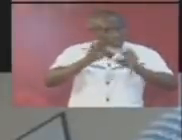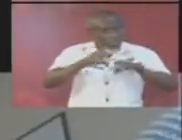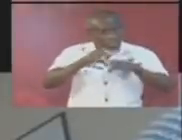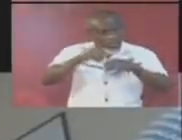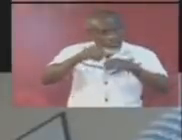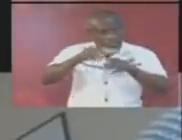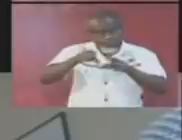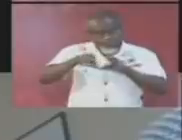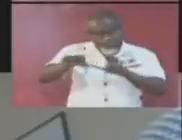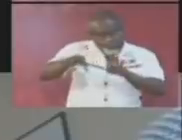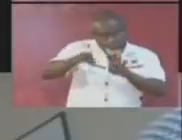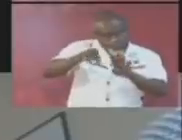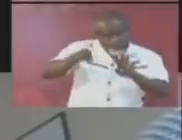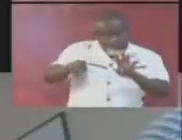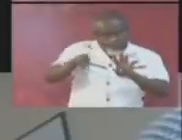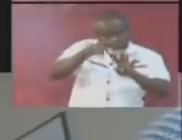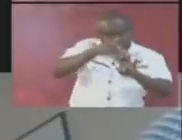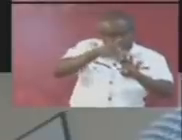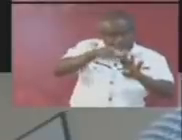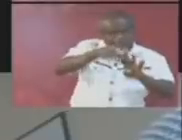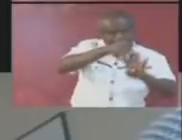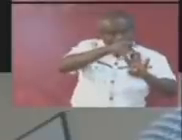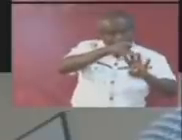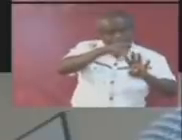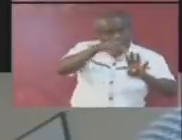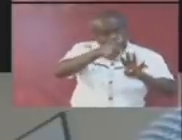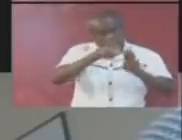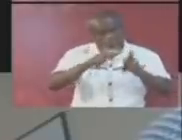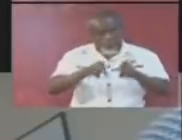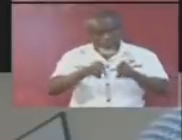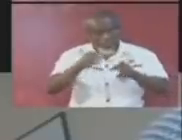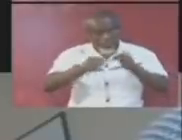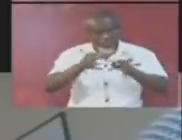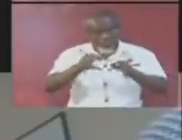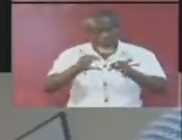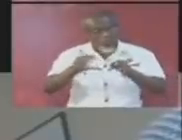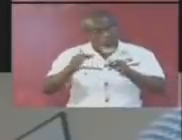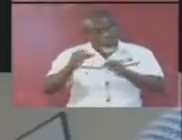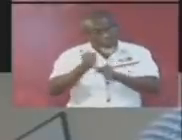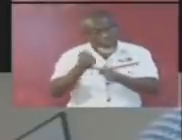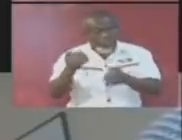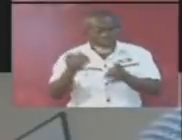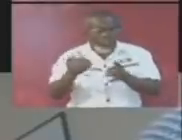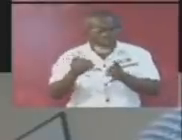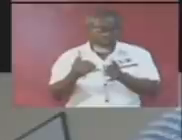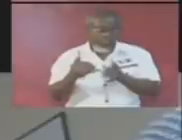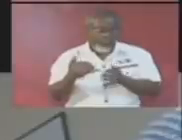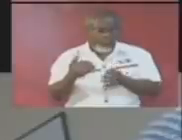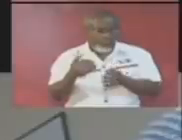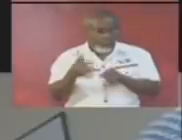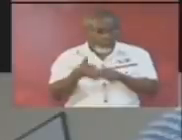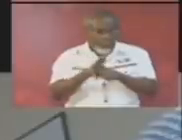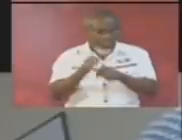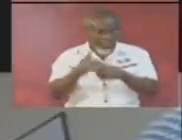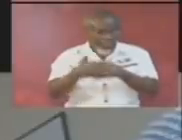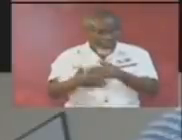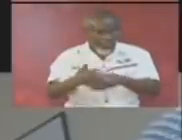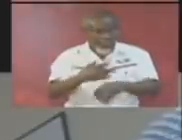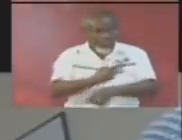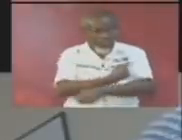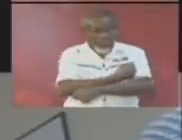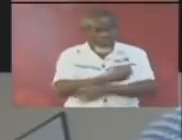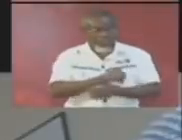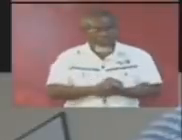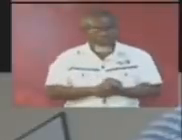are the benefits really? And also the case fatality rate is low, and so many people don't have